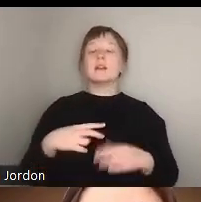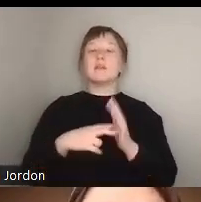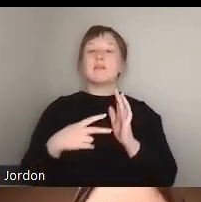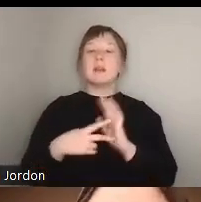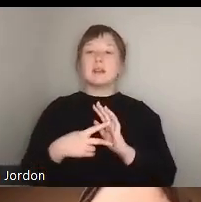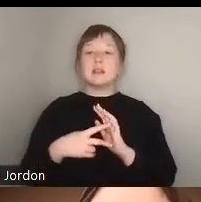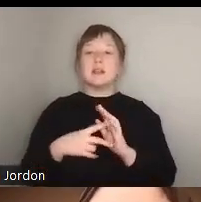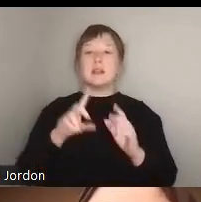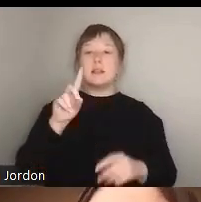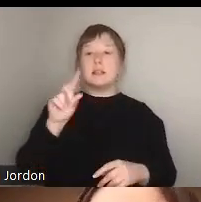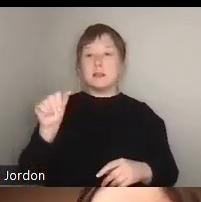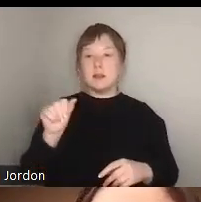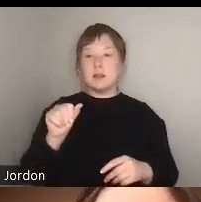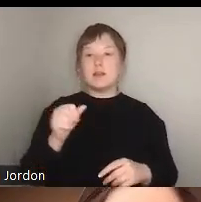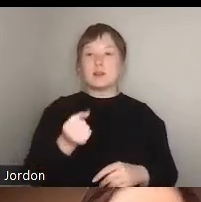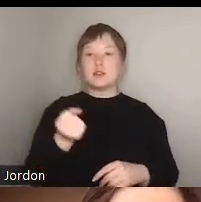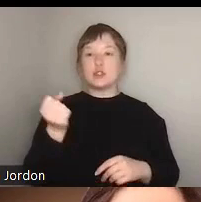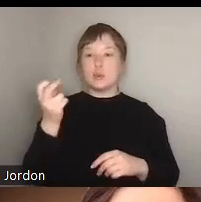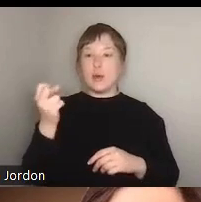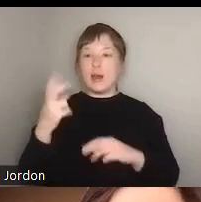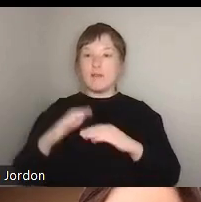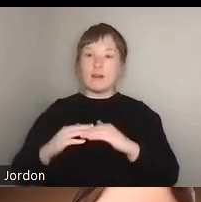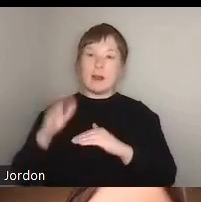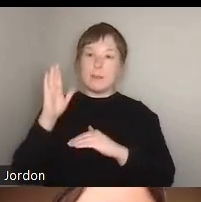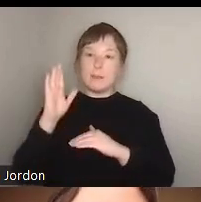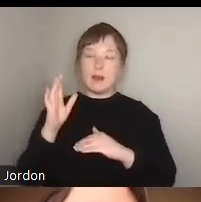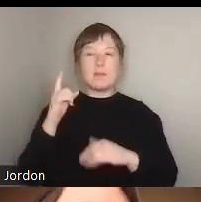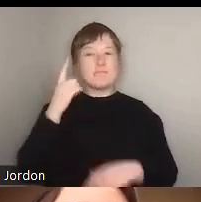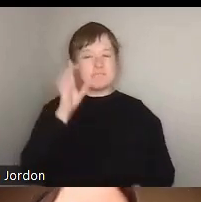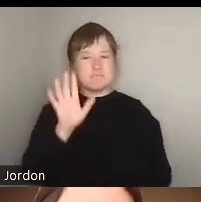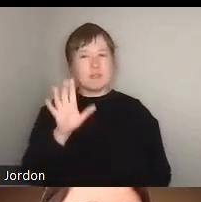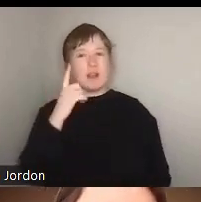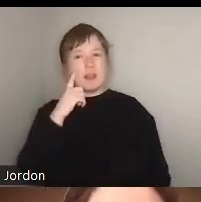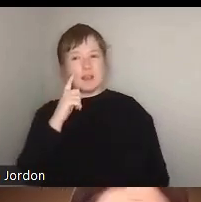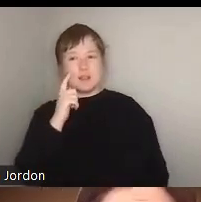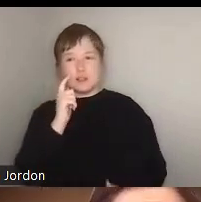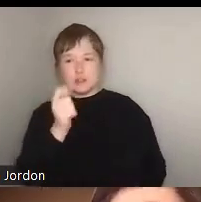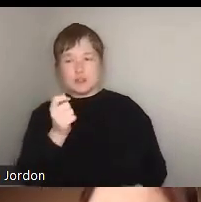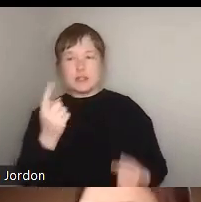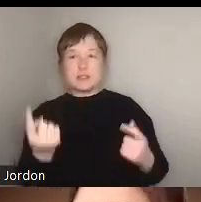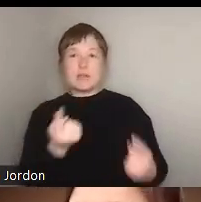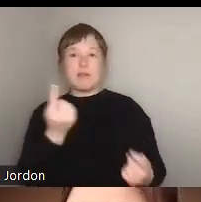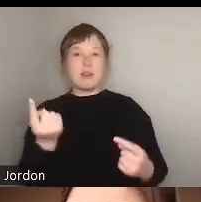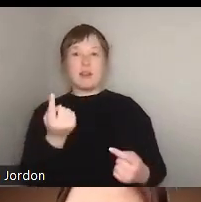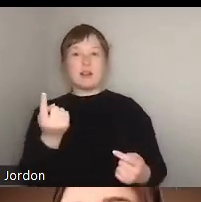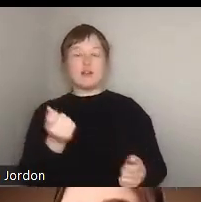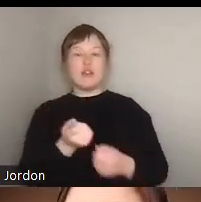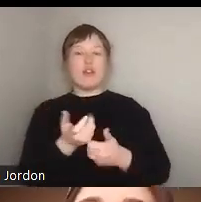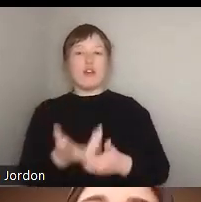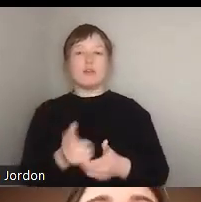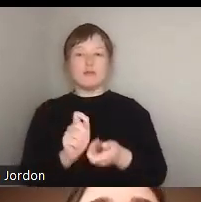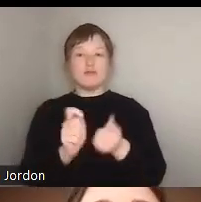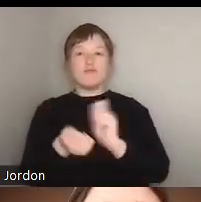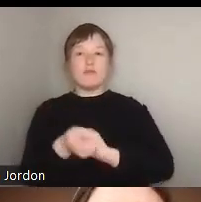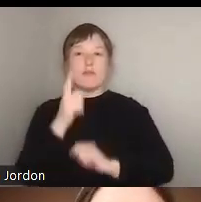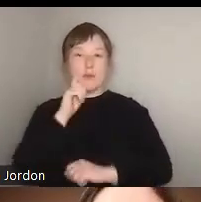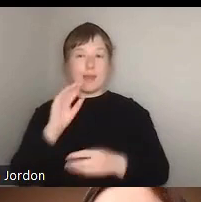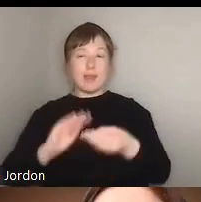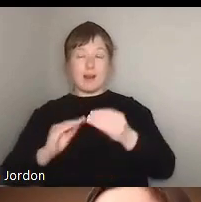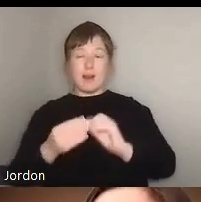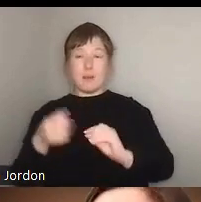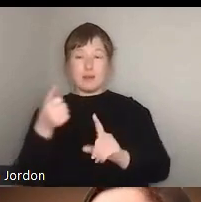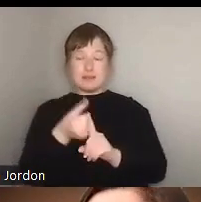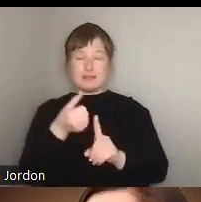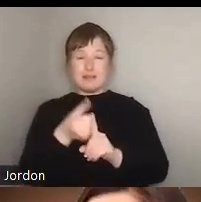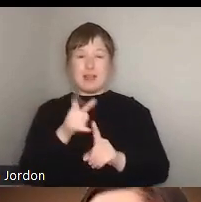with disabilities ages 12 and up. And what I think is interesting is that something that may have caused that big change in number is that